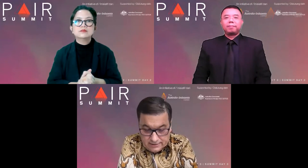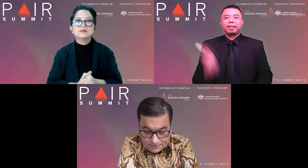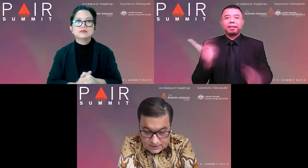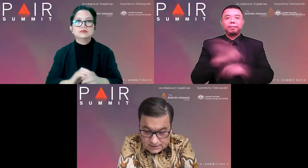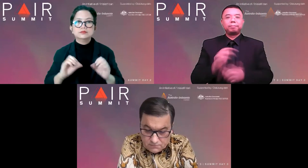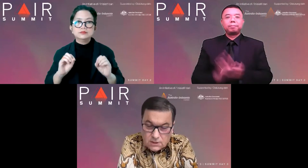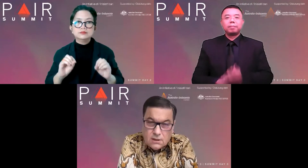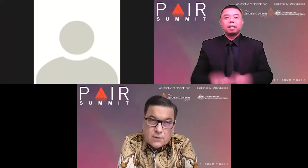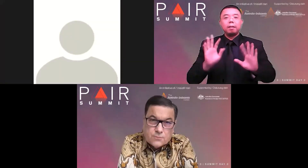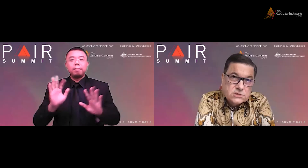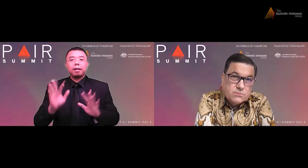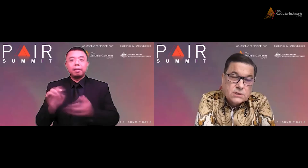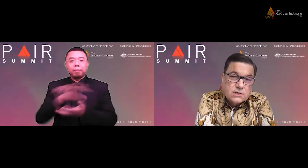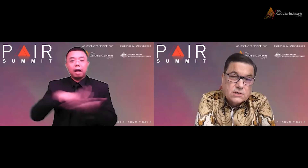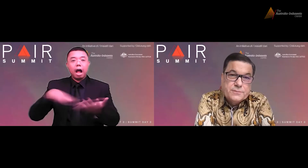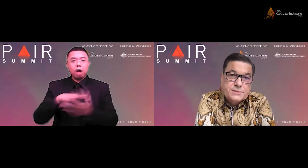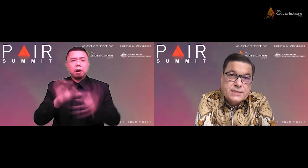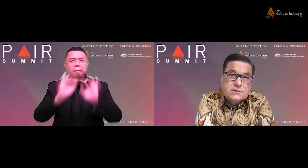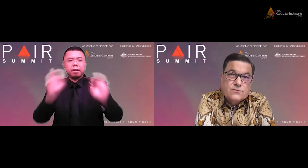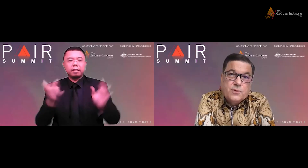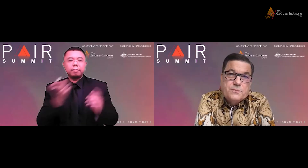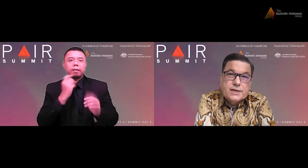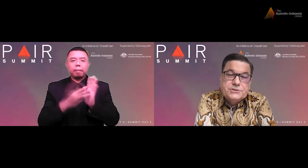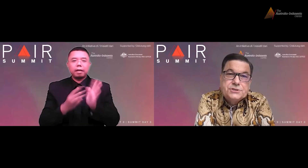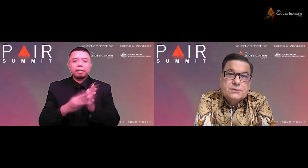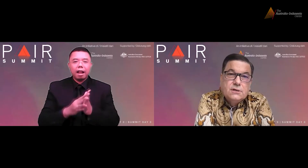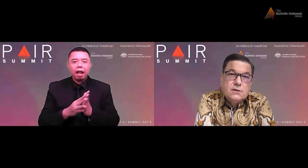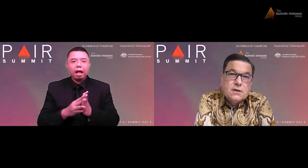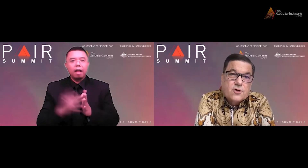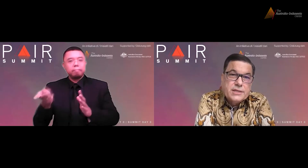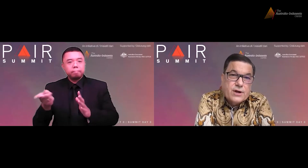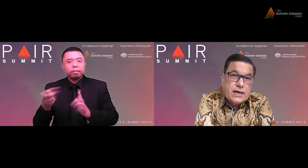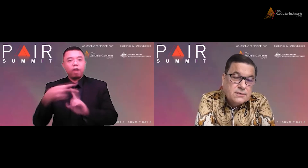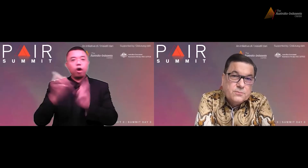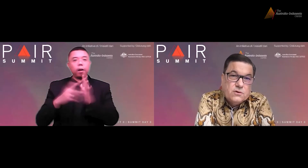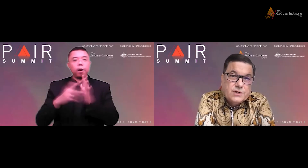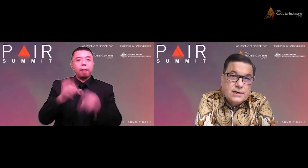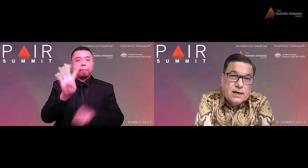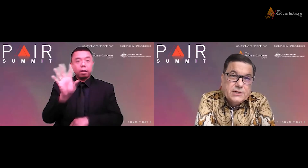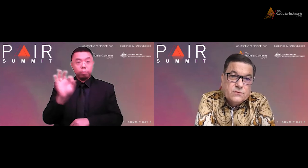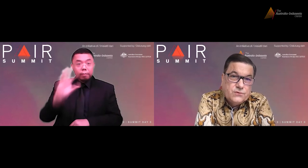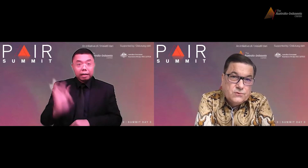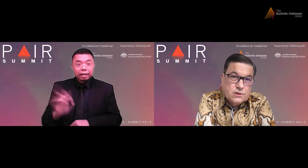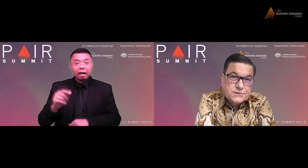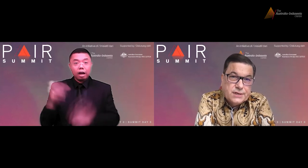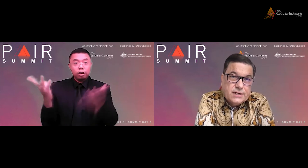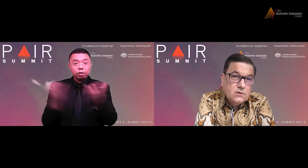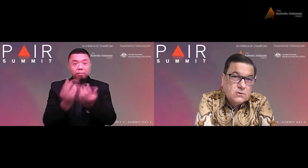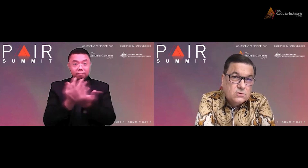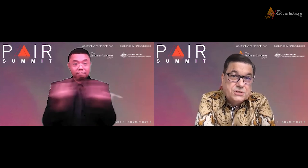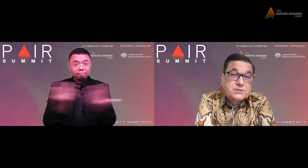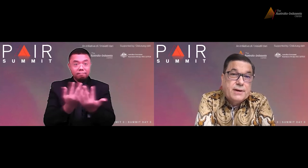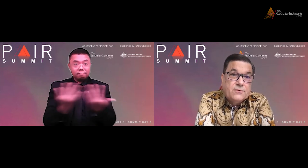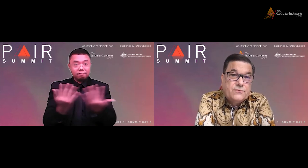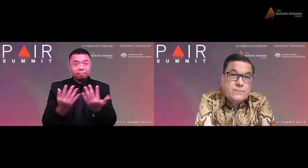like. Approximately 40% of the population are either under the poverty line of a few dollars a day